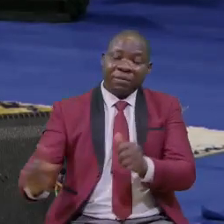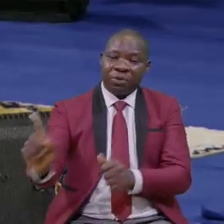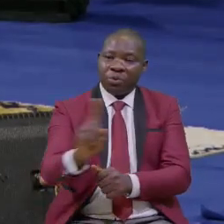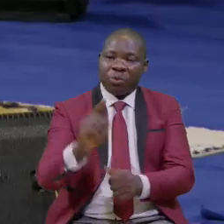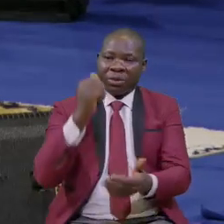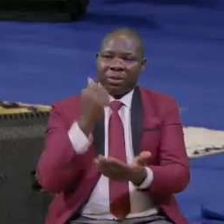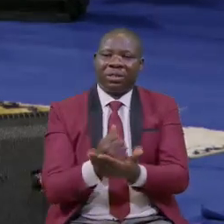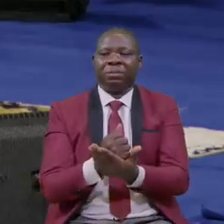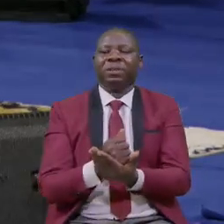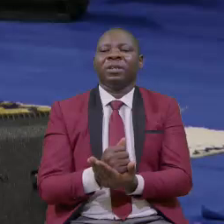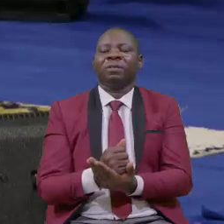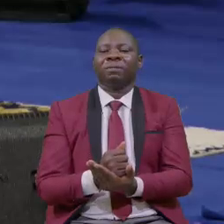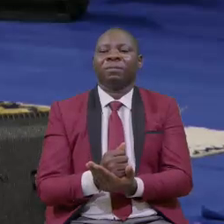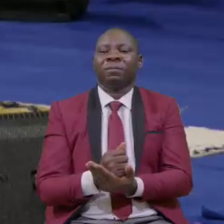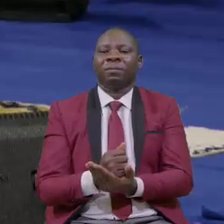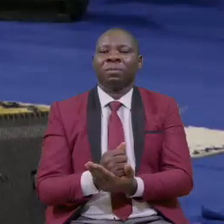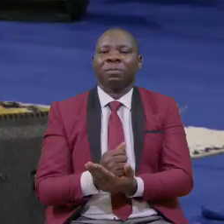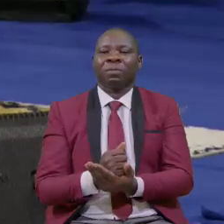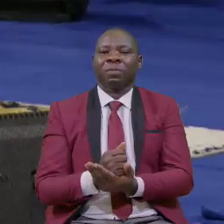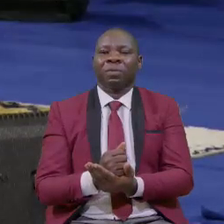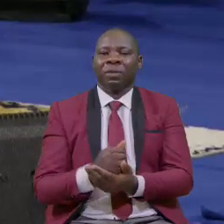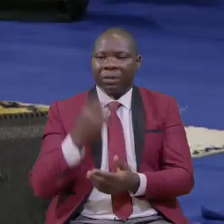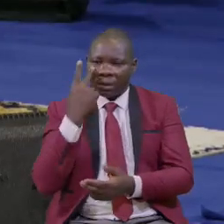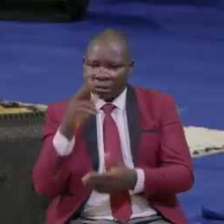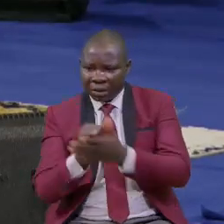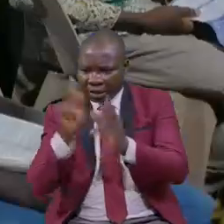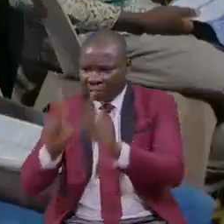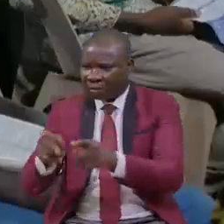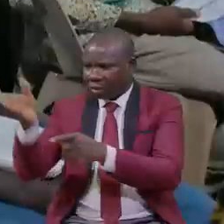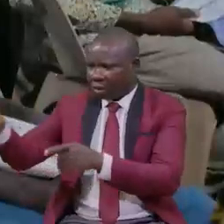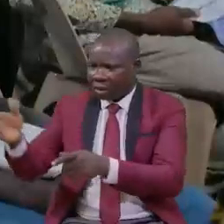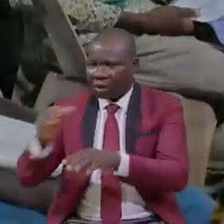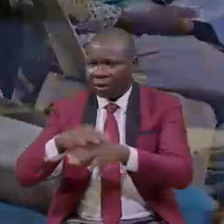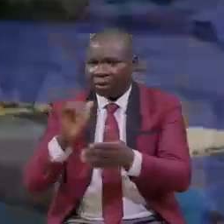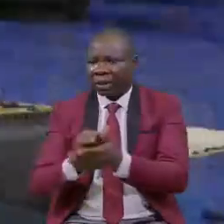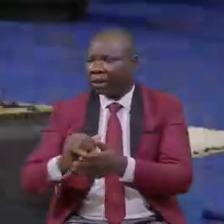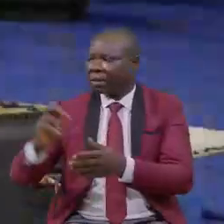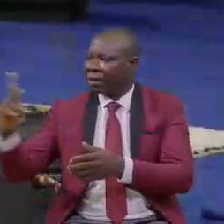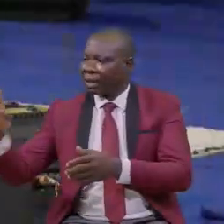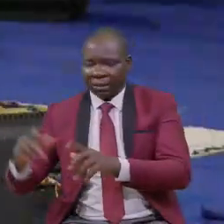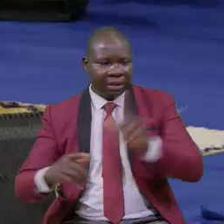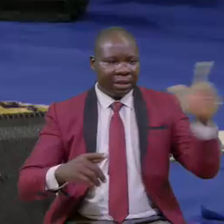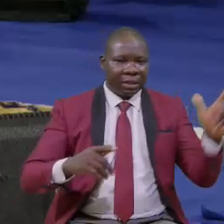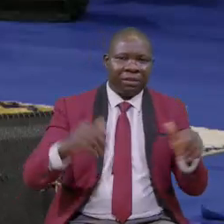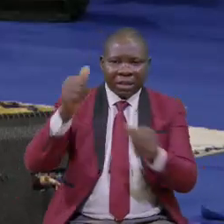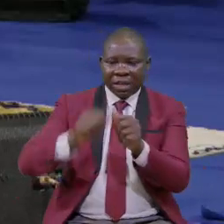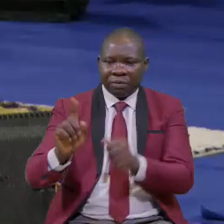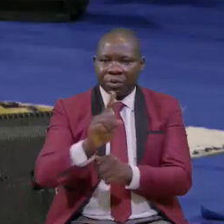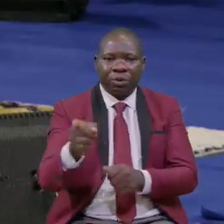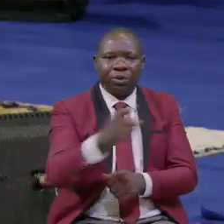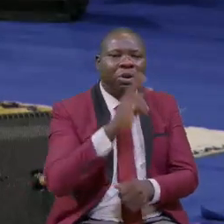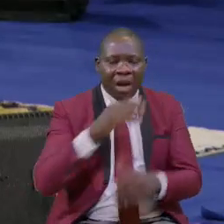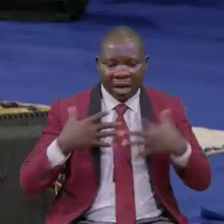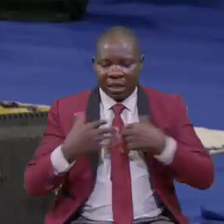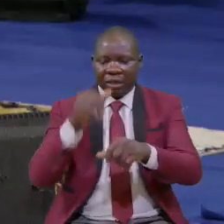Everyone. Look at that person there on that right hand side of your ledge. Everyone, you are healed.